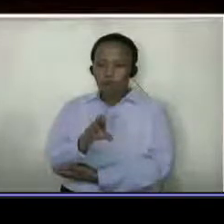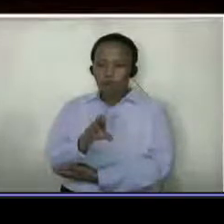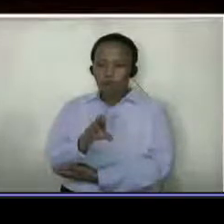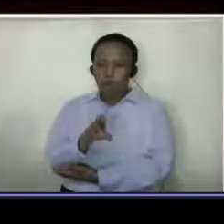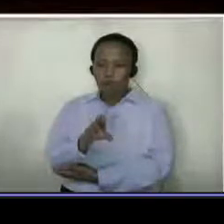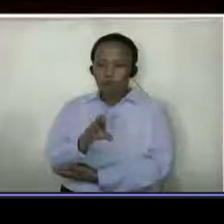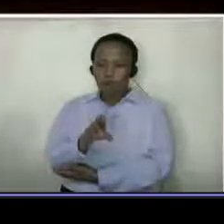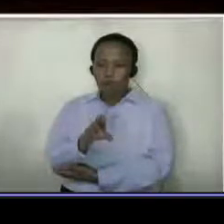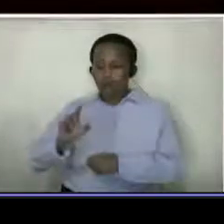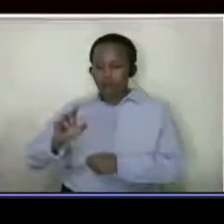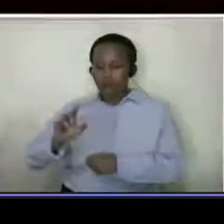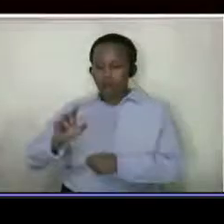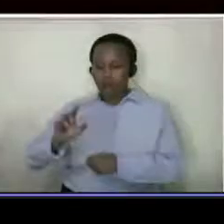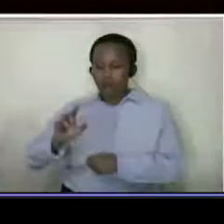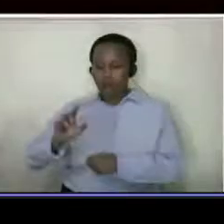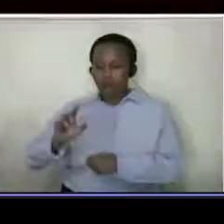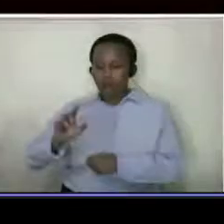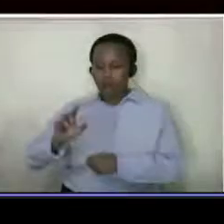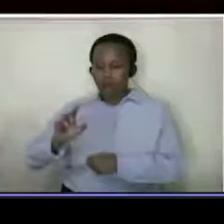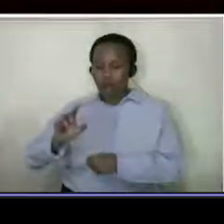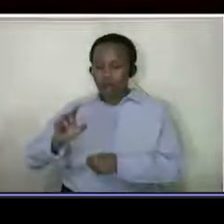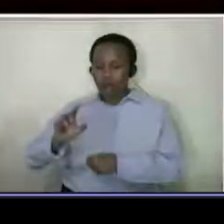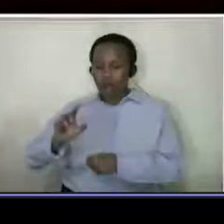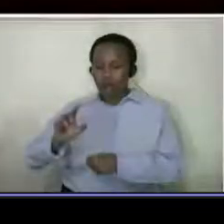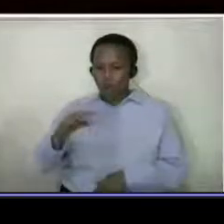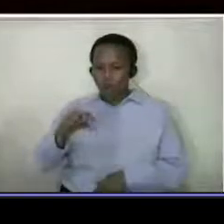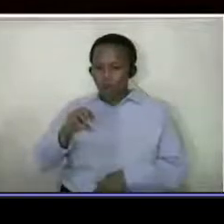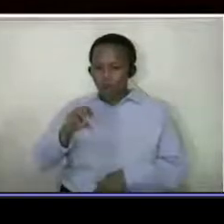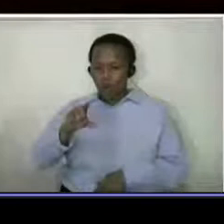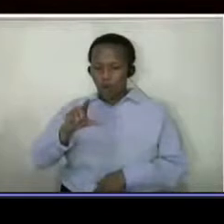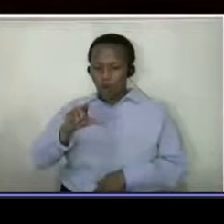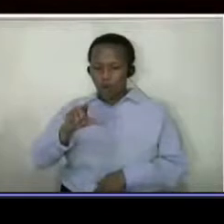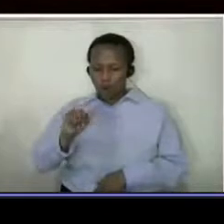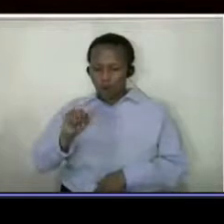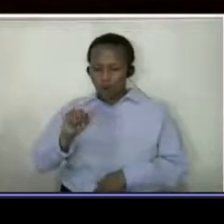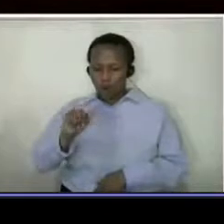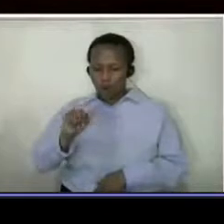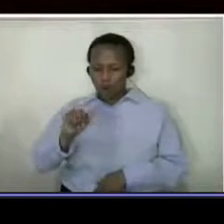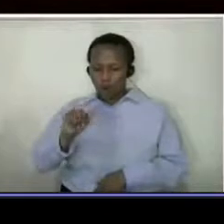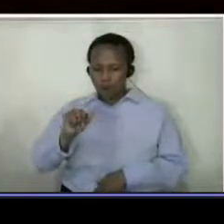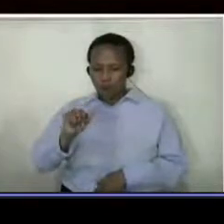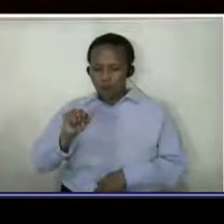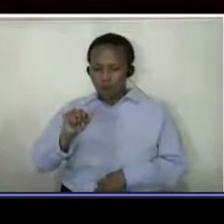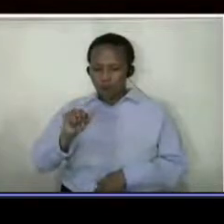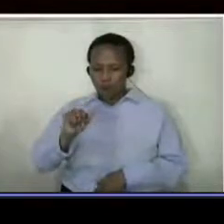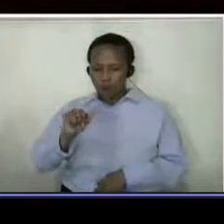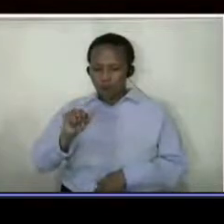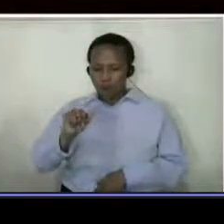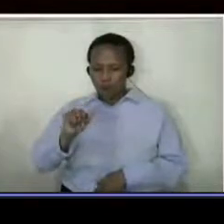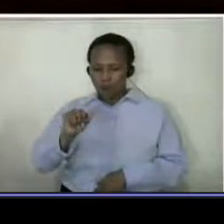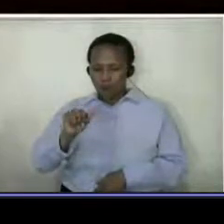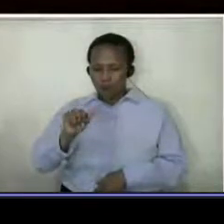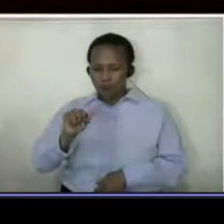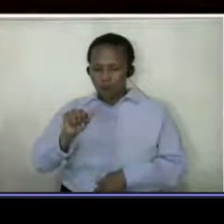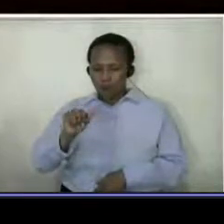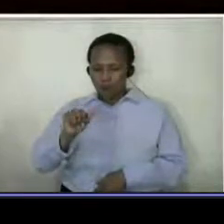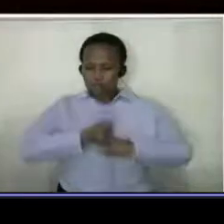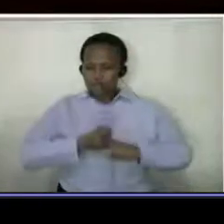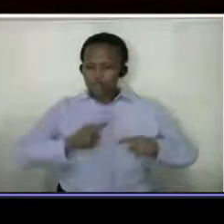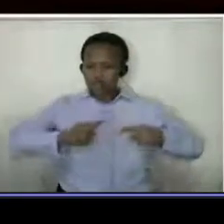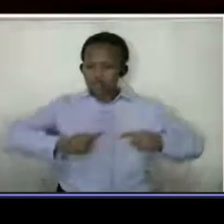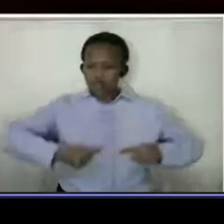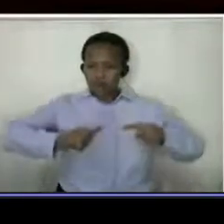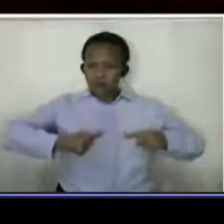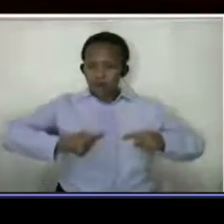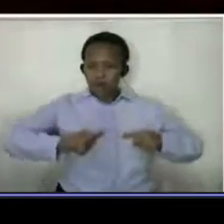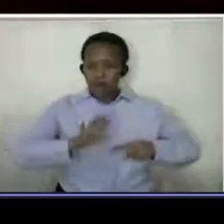quote, "Comrades, you might think it is difficult to wage a liberation struggle. Wait until you are in power. I might be dead by